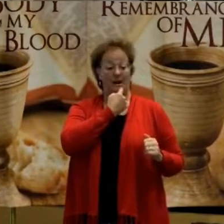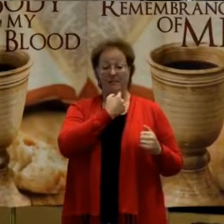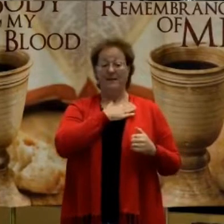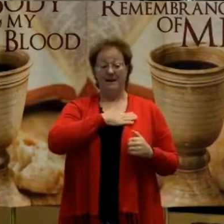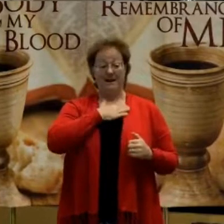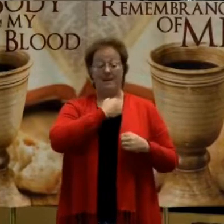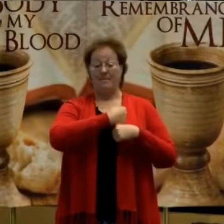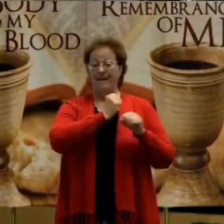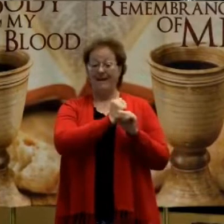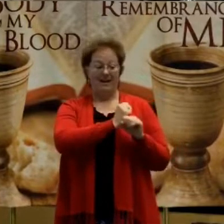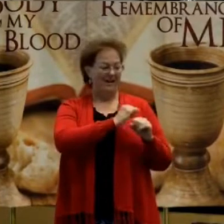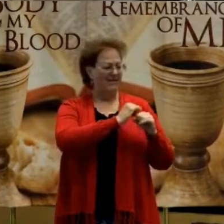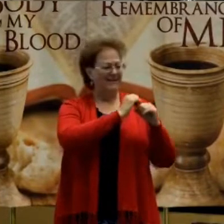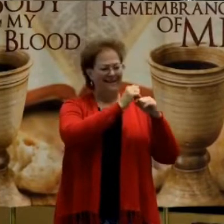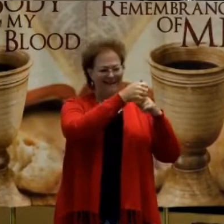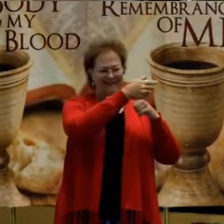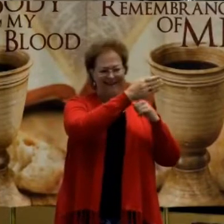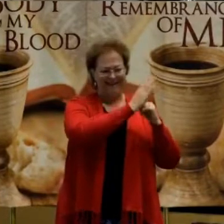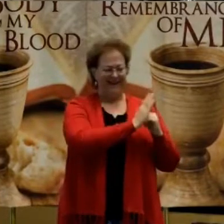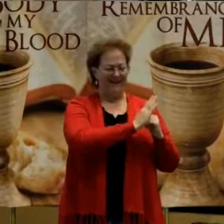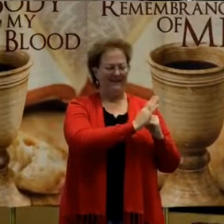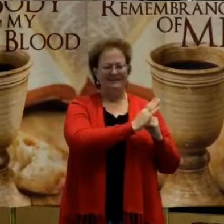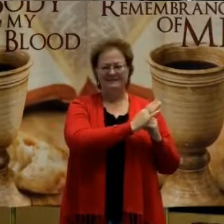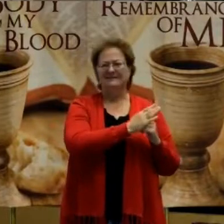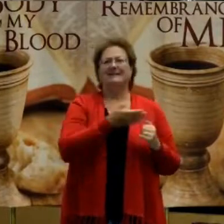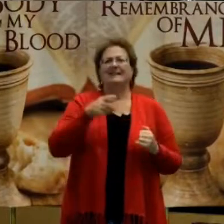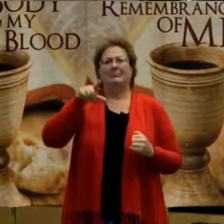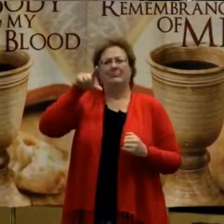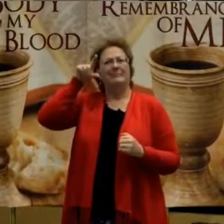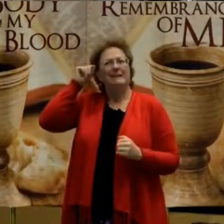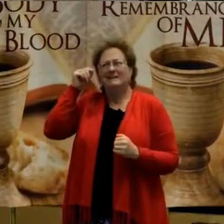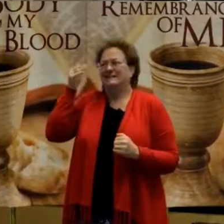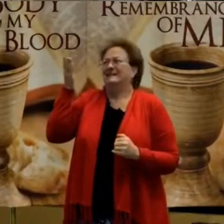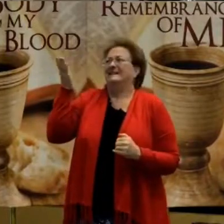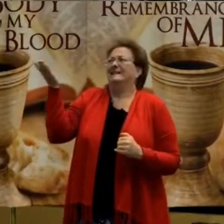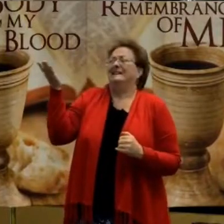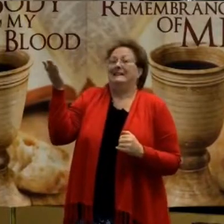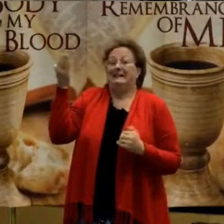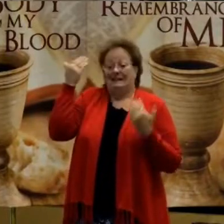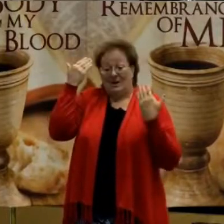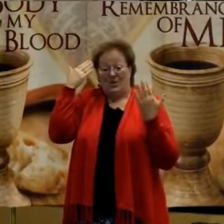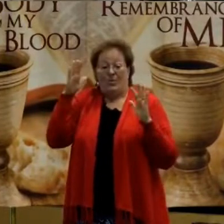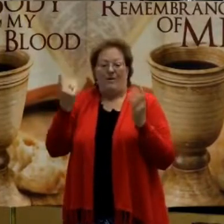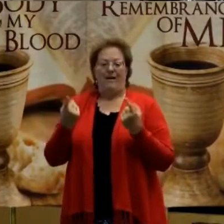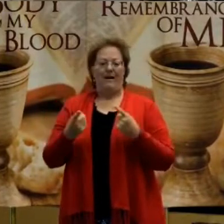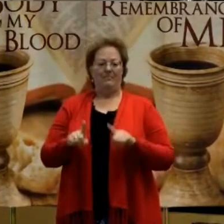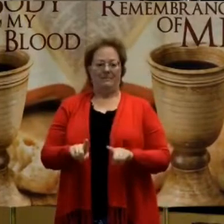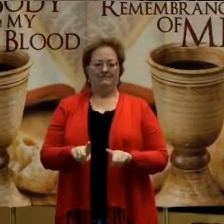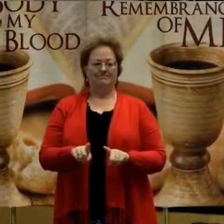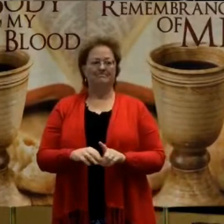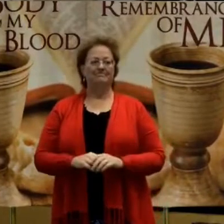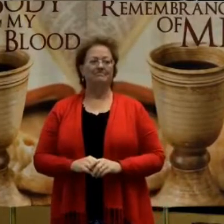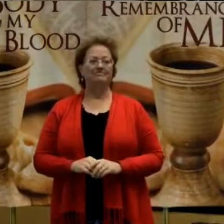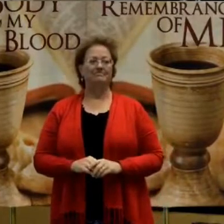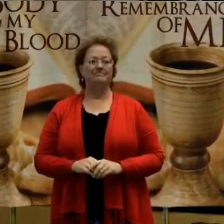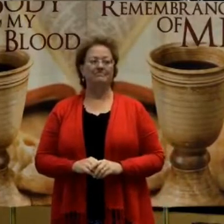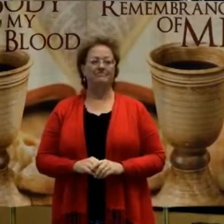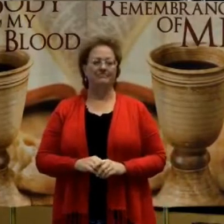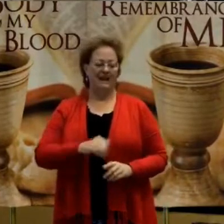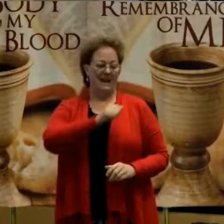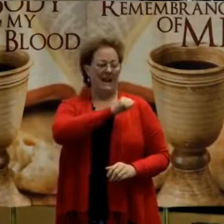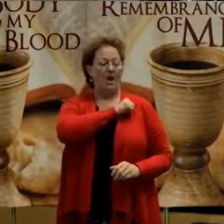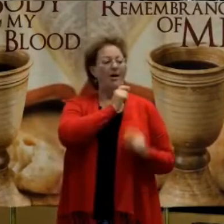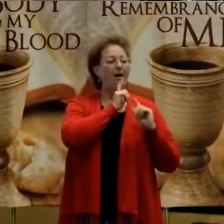us. As for this fellow Moses who brought us up out of Egypt, we don't know what has happened to him." Aaron answered